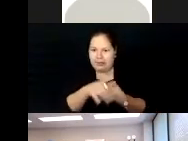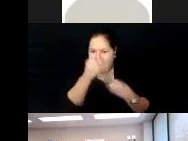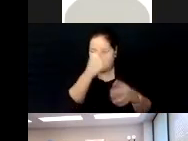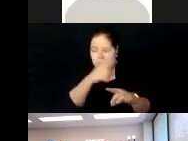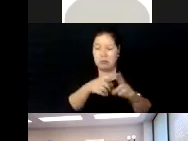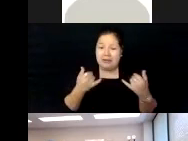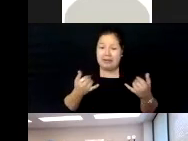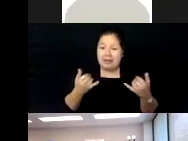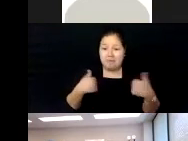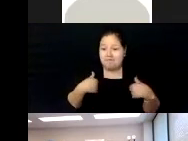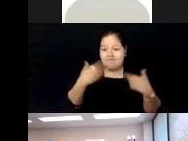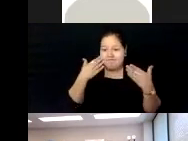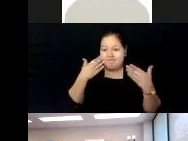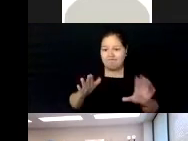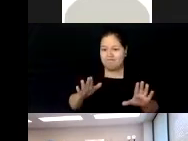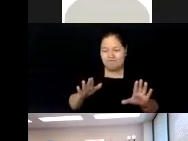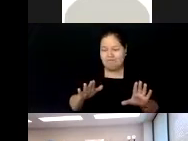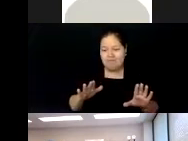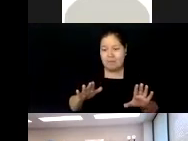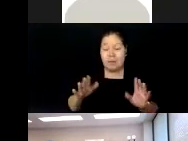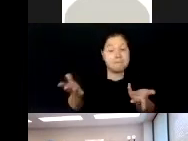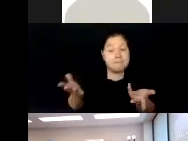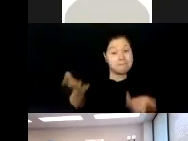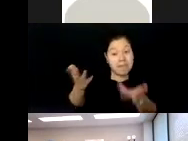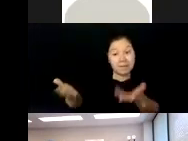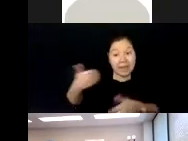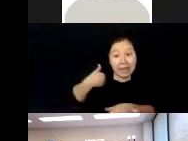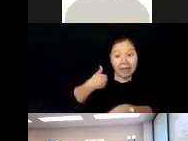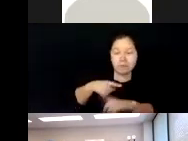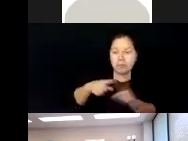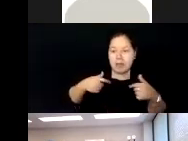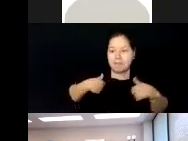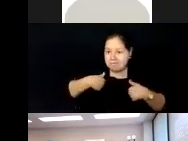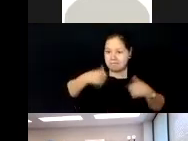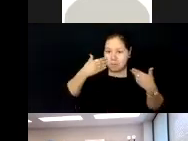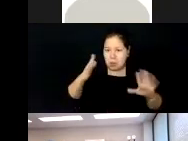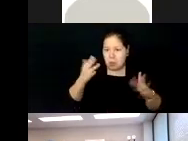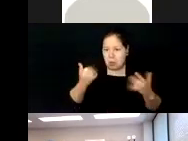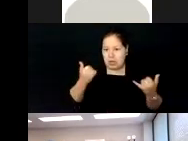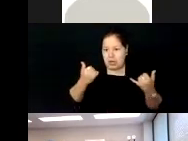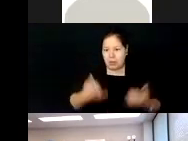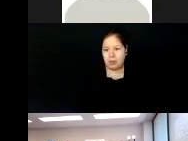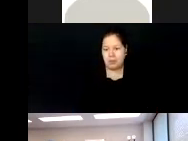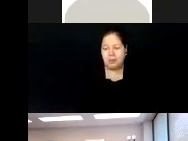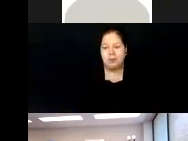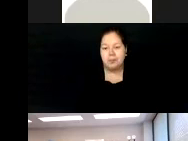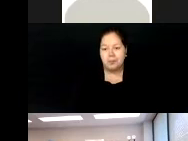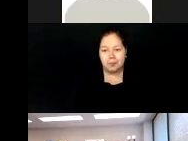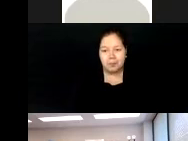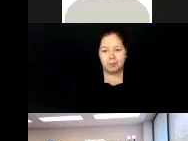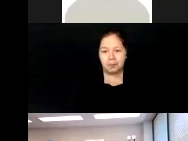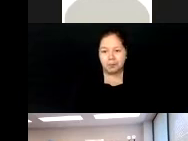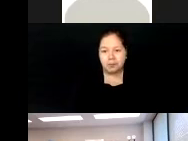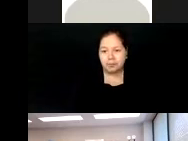not aware of such research. That's not to say it doesn't exist, but I don't know it off the top of my head.